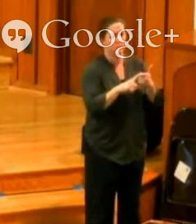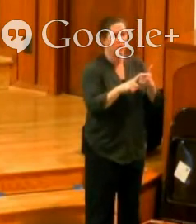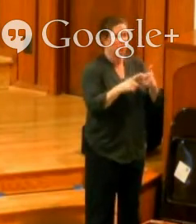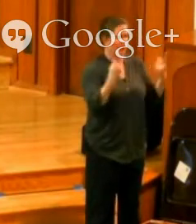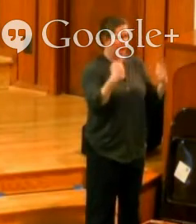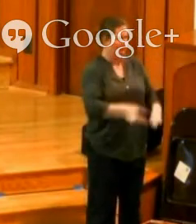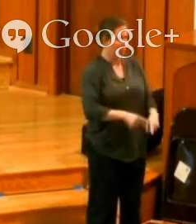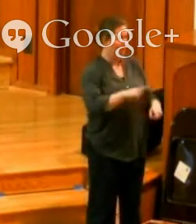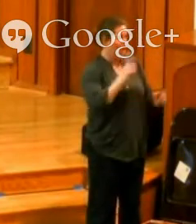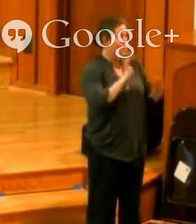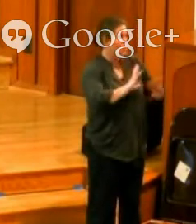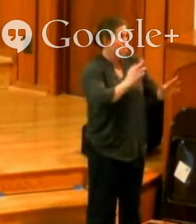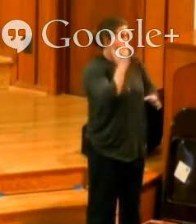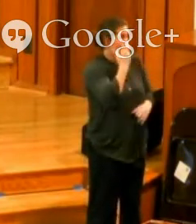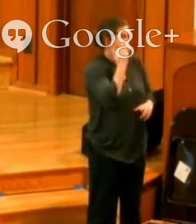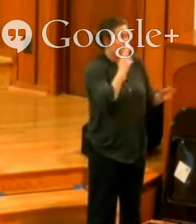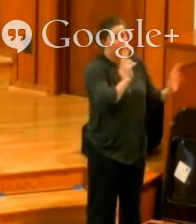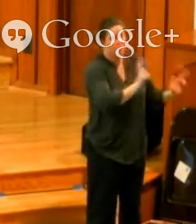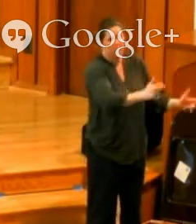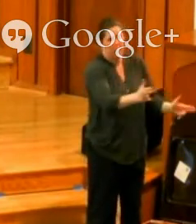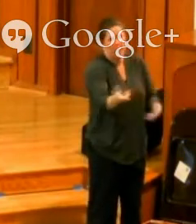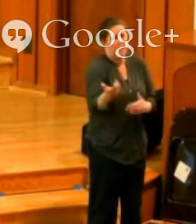killings going